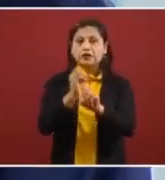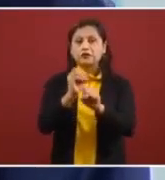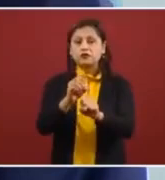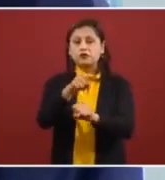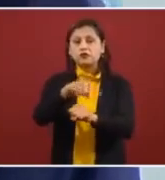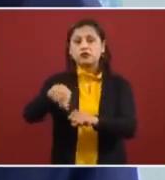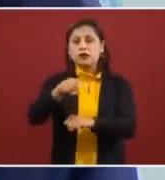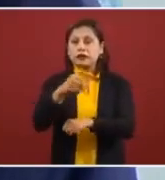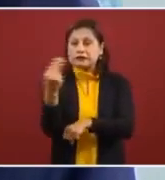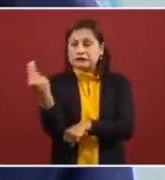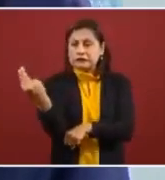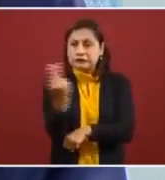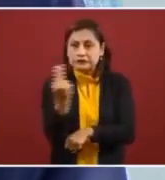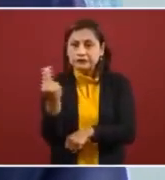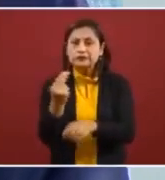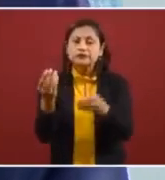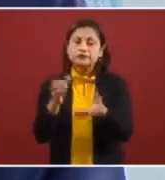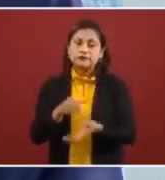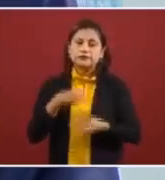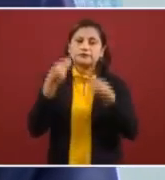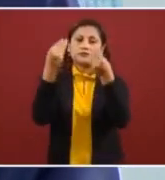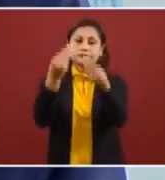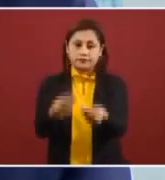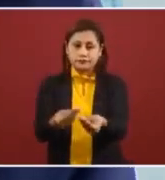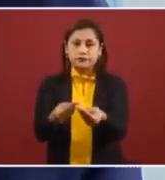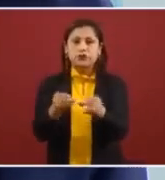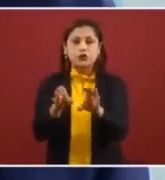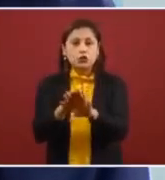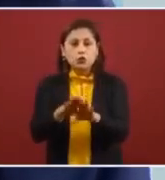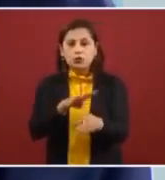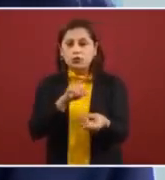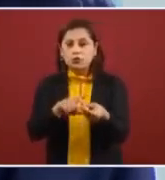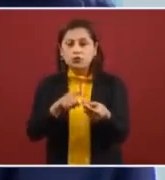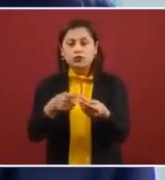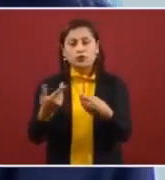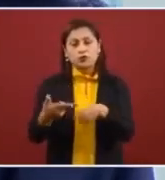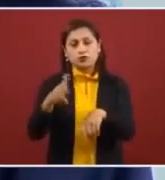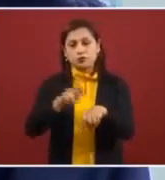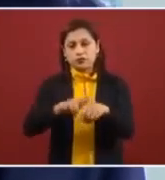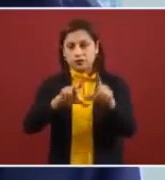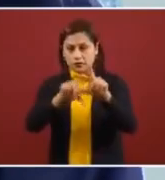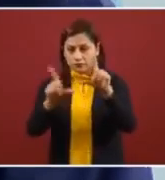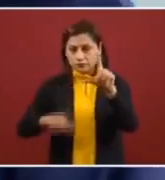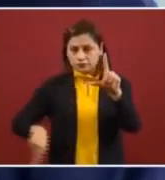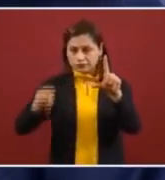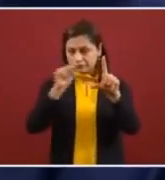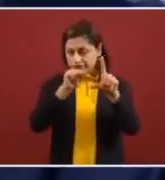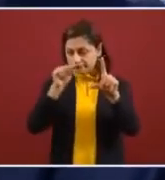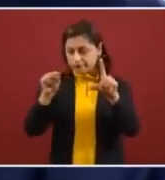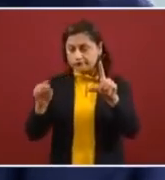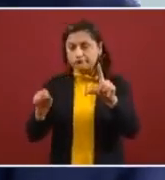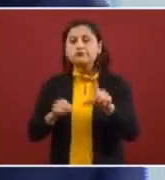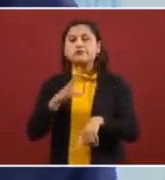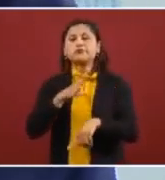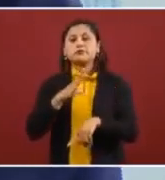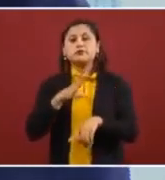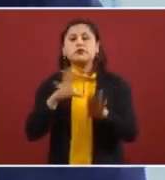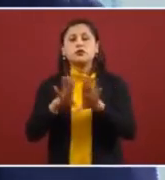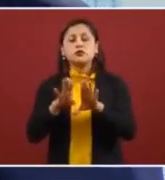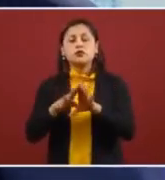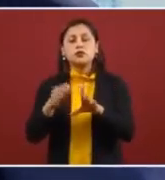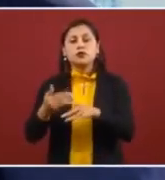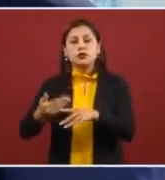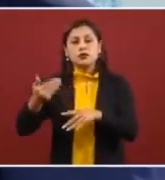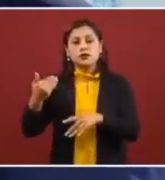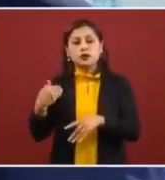medical services will be where they have the most demand, and that is to say every health center. And they